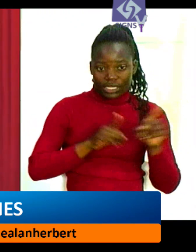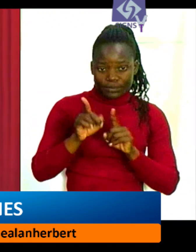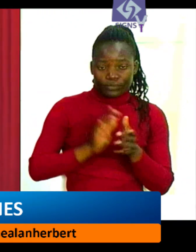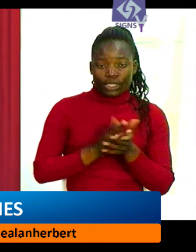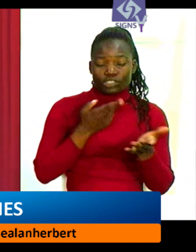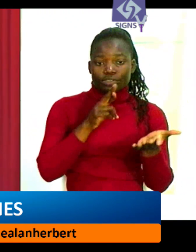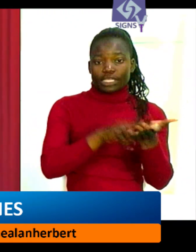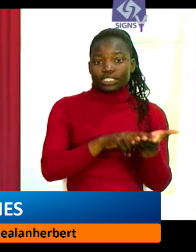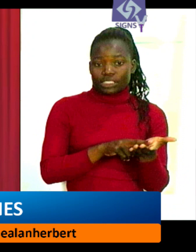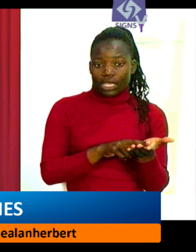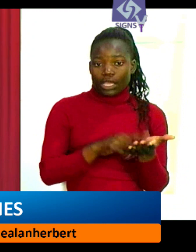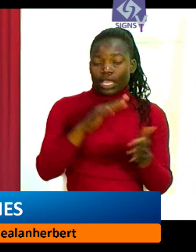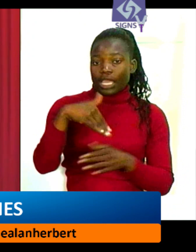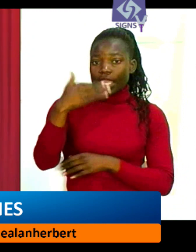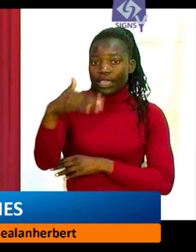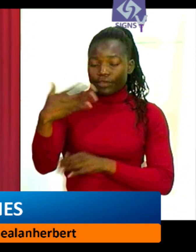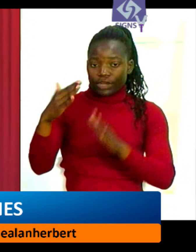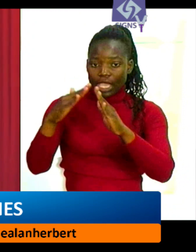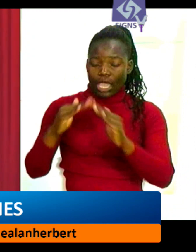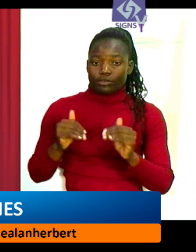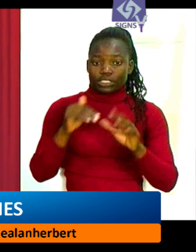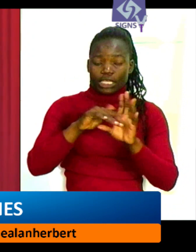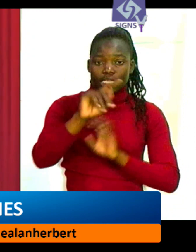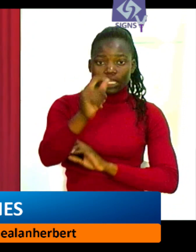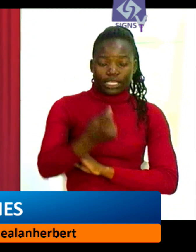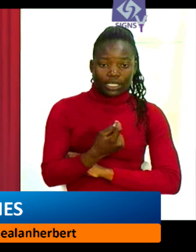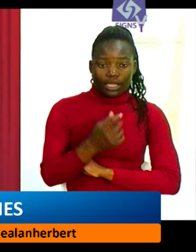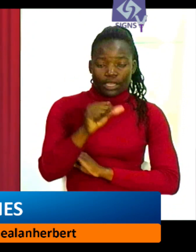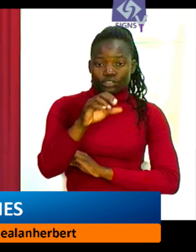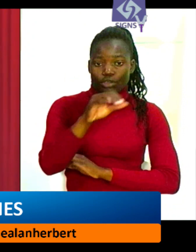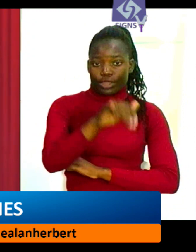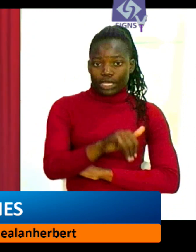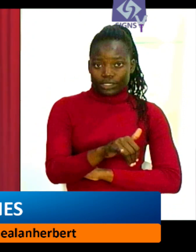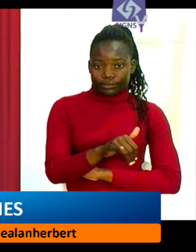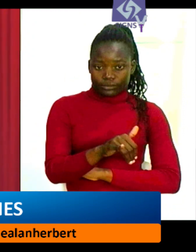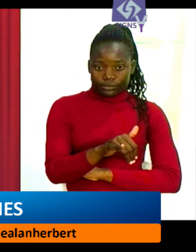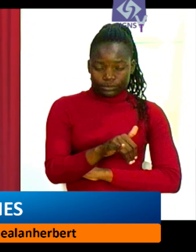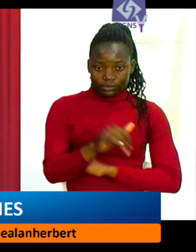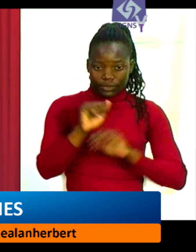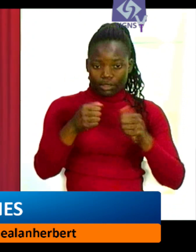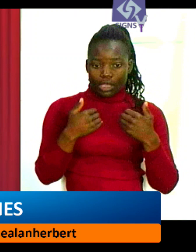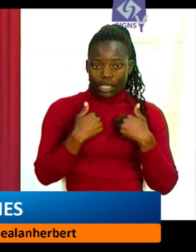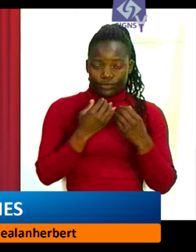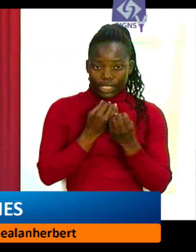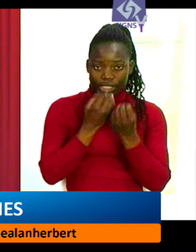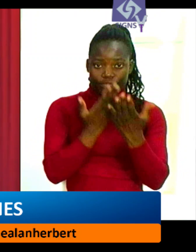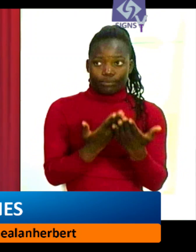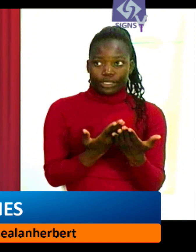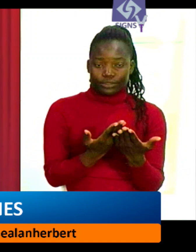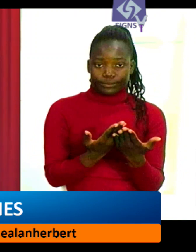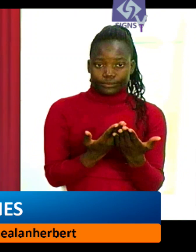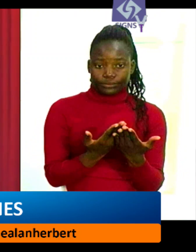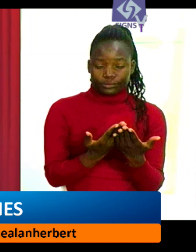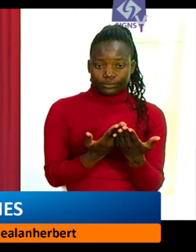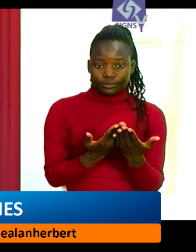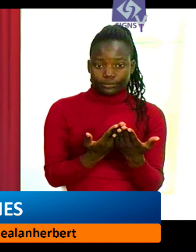also starting the journey to register every household in Kenya so that we can